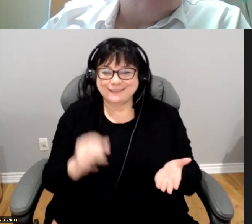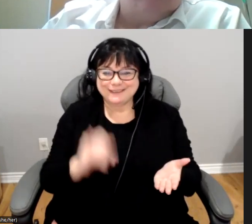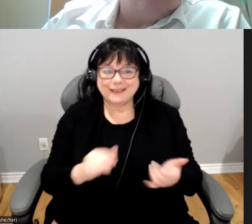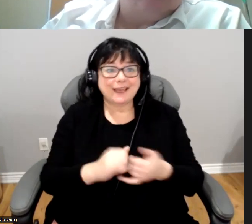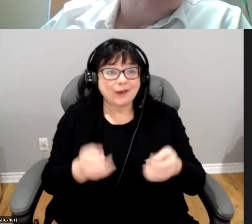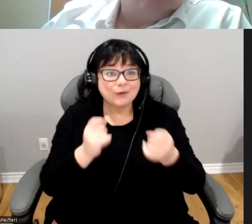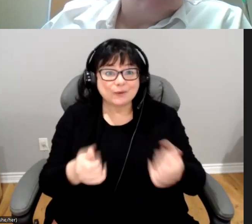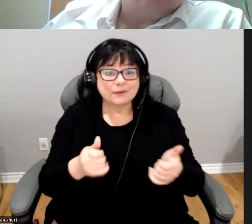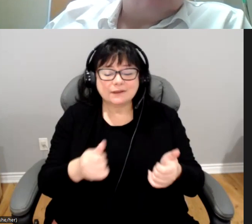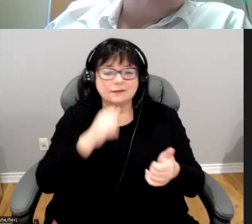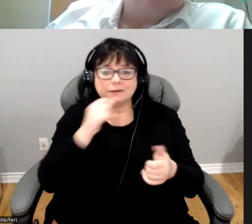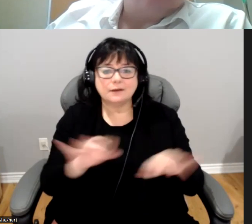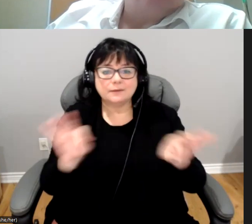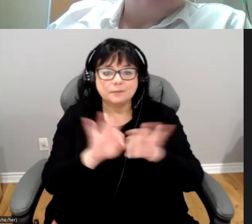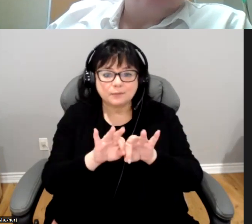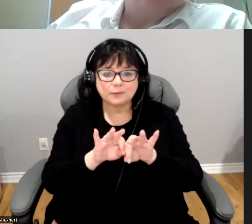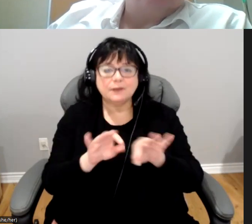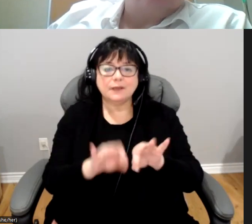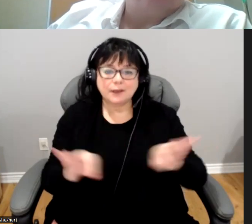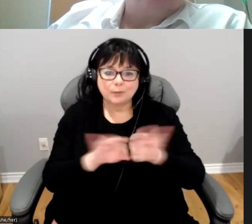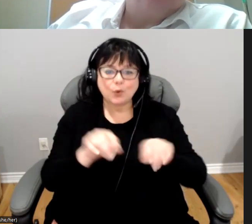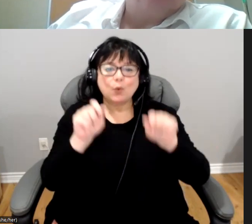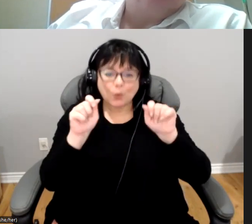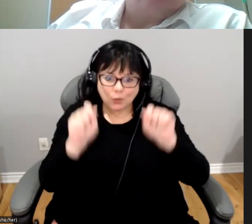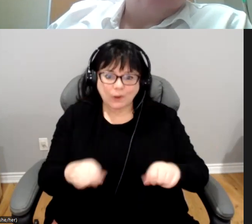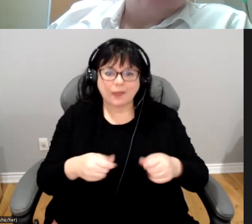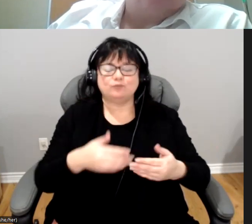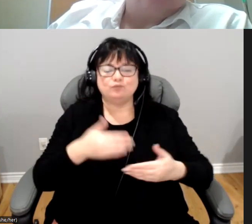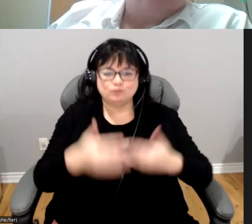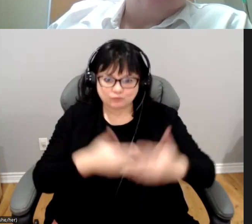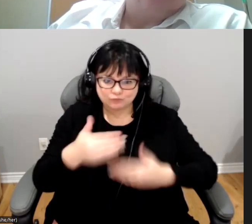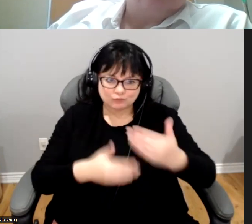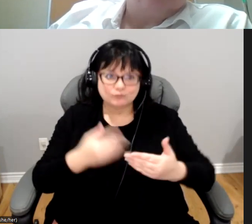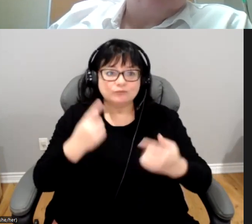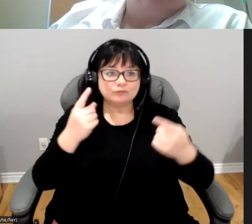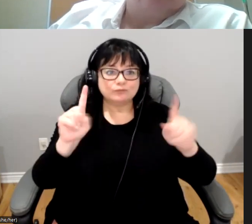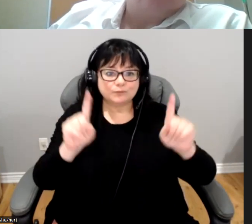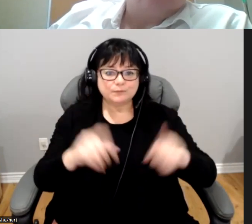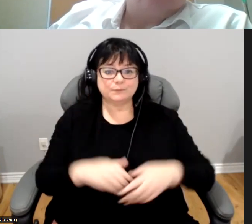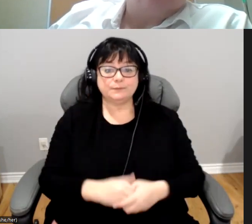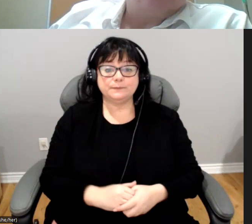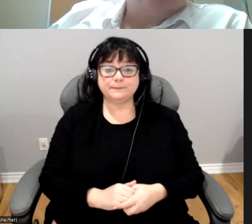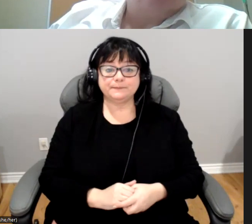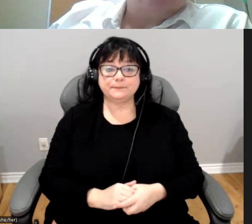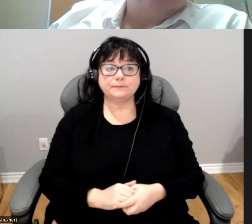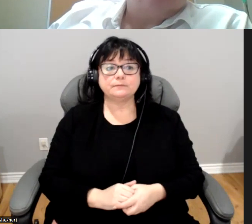It's their ability to work through the material in that case. Now, again, because we're